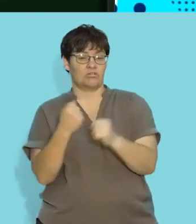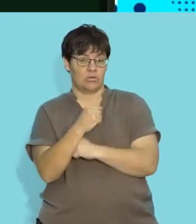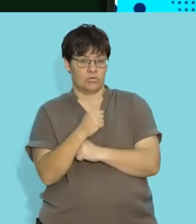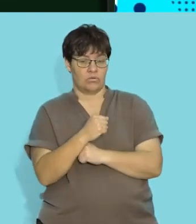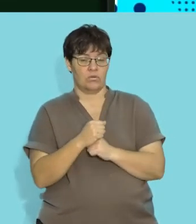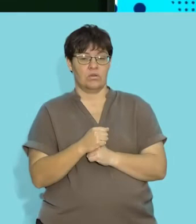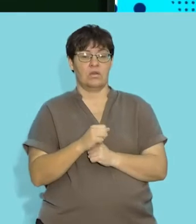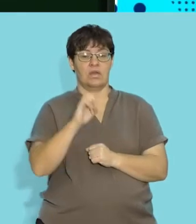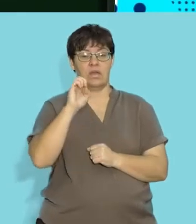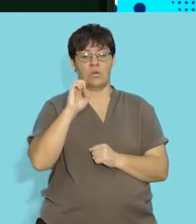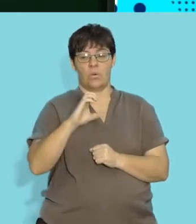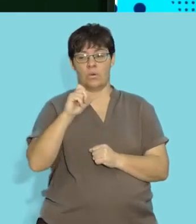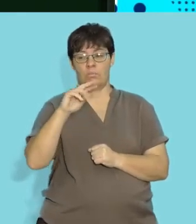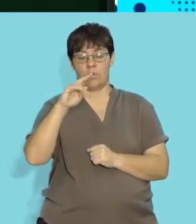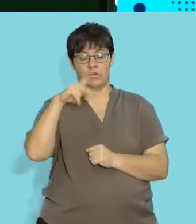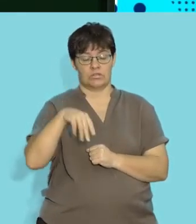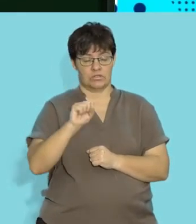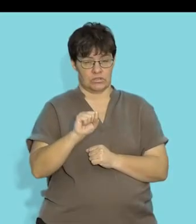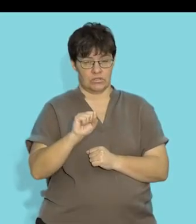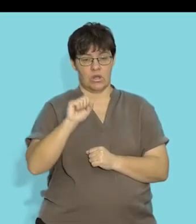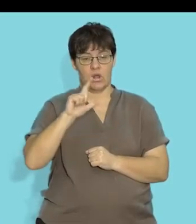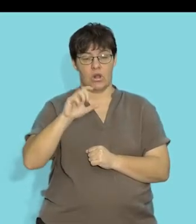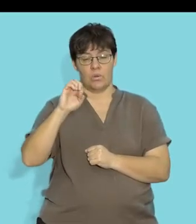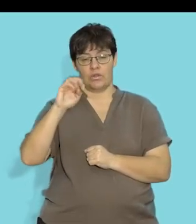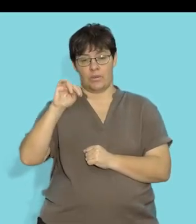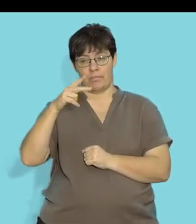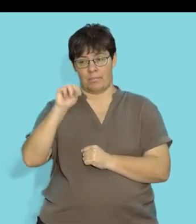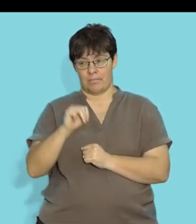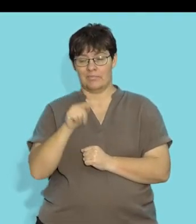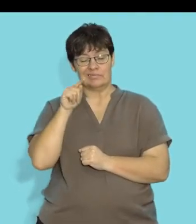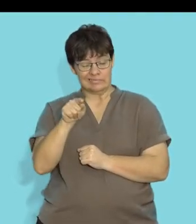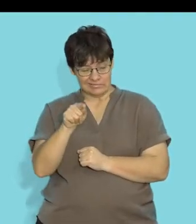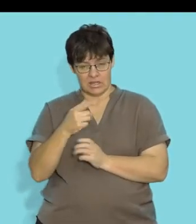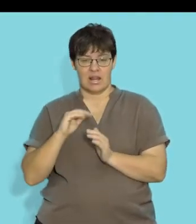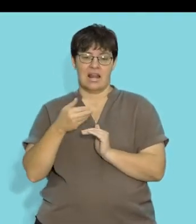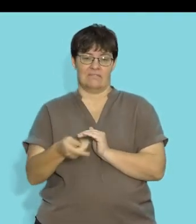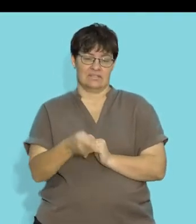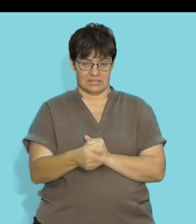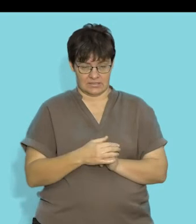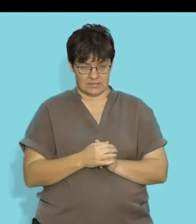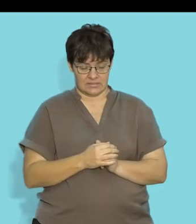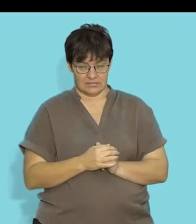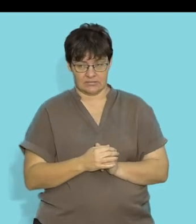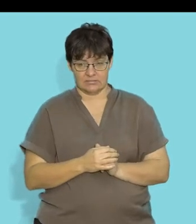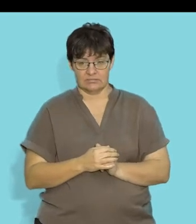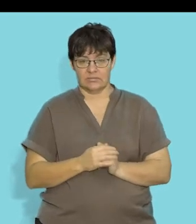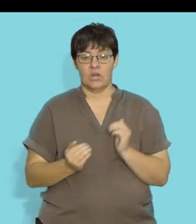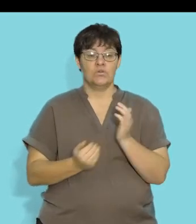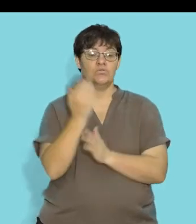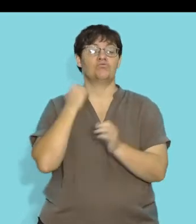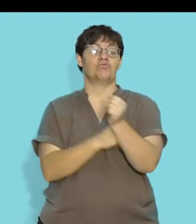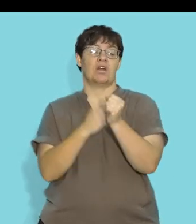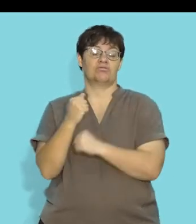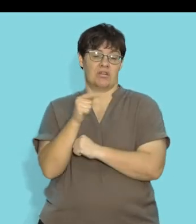structure known as the corpus luteum. So the corpus luteum is what's remaining, or the